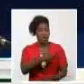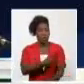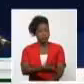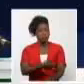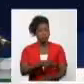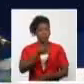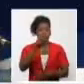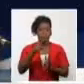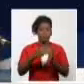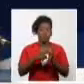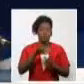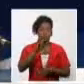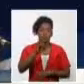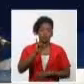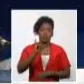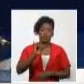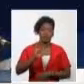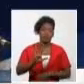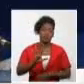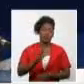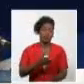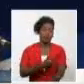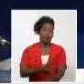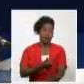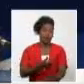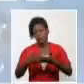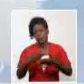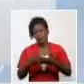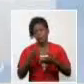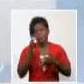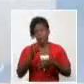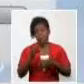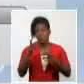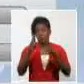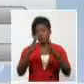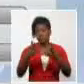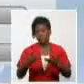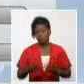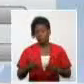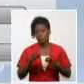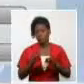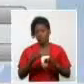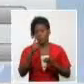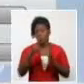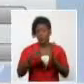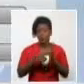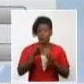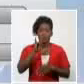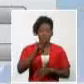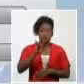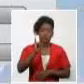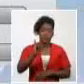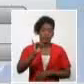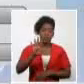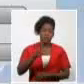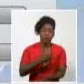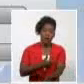Center Laboratory, 48 patients. As a result of analysis of these